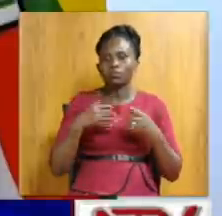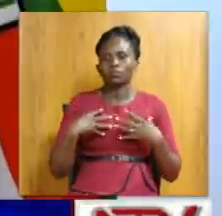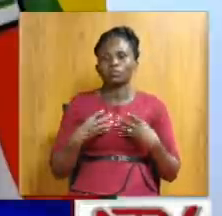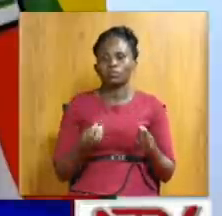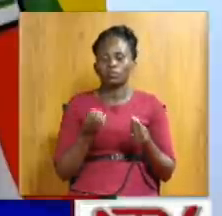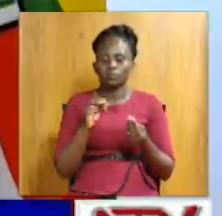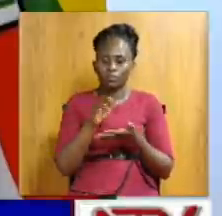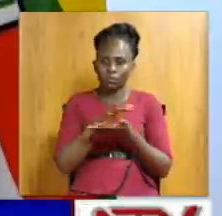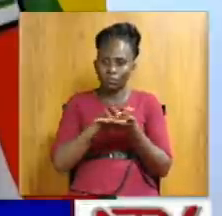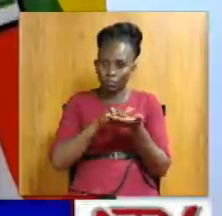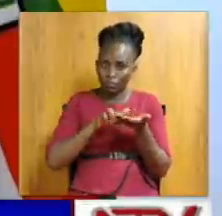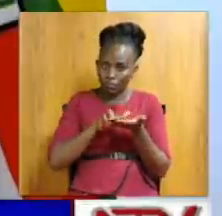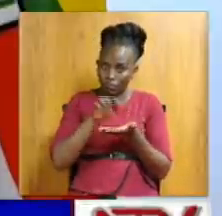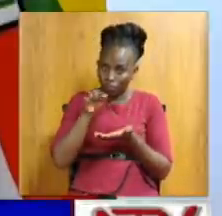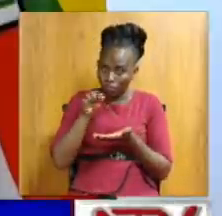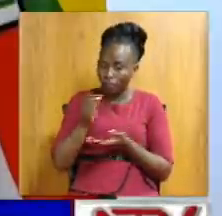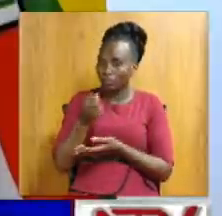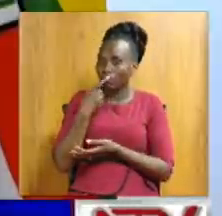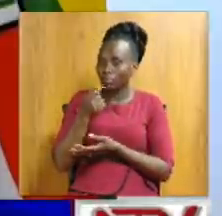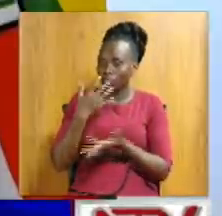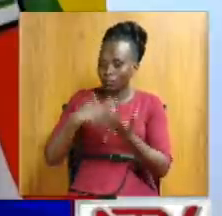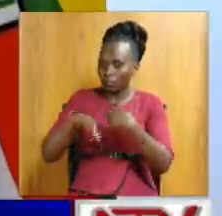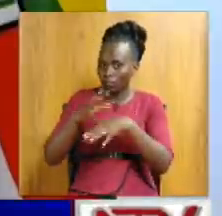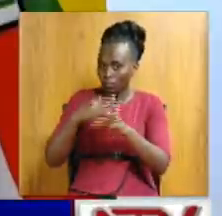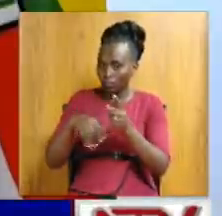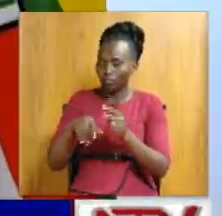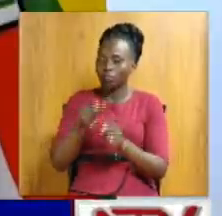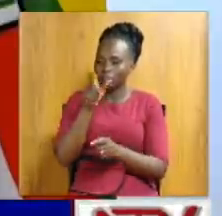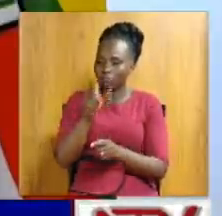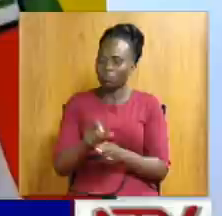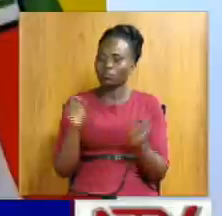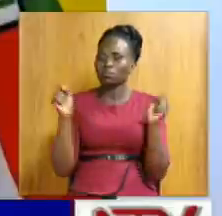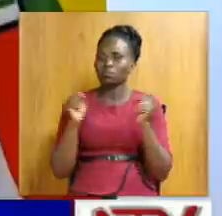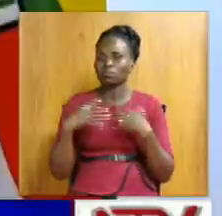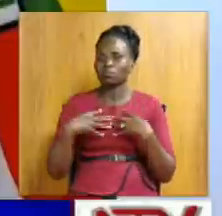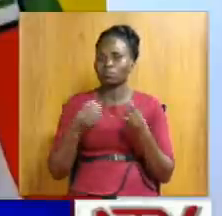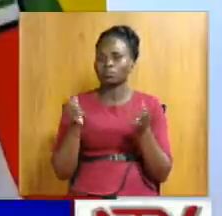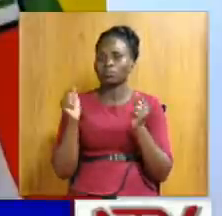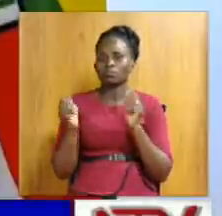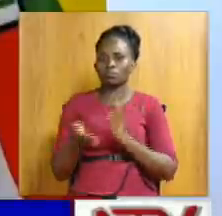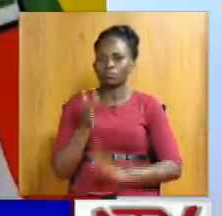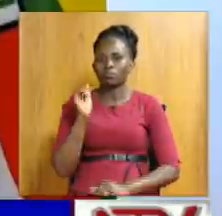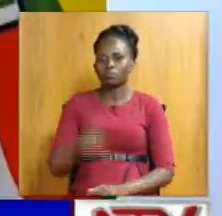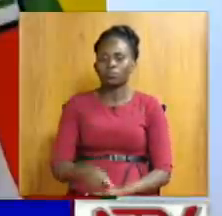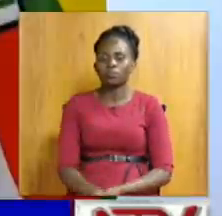combination of these drugs, the patient will recover.